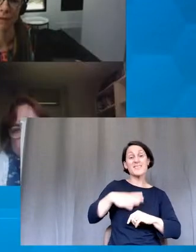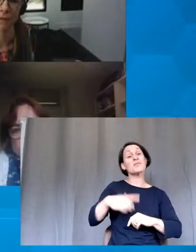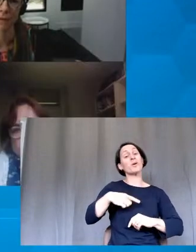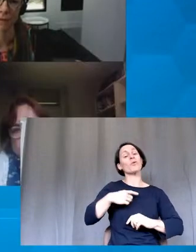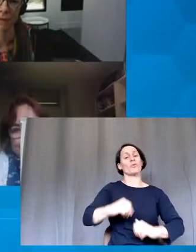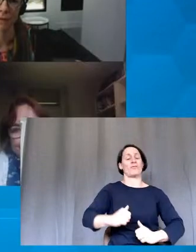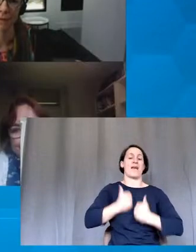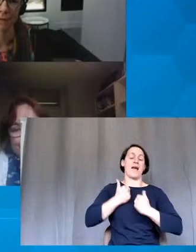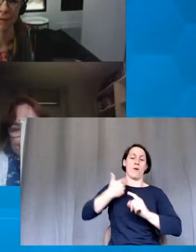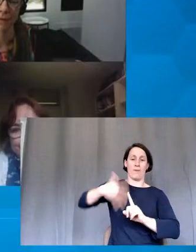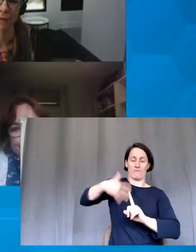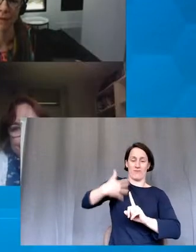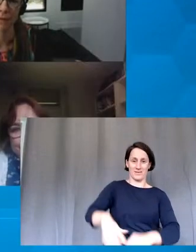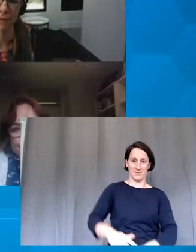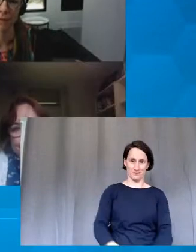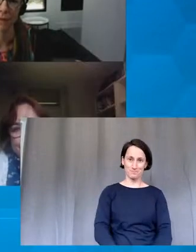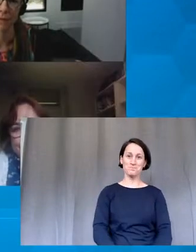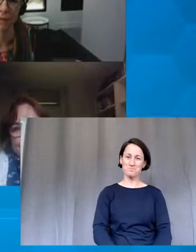Thank you.